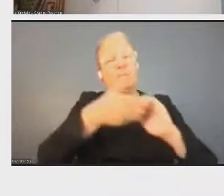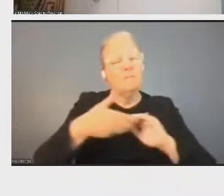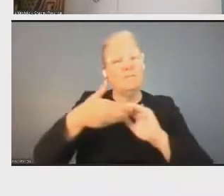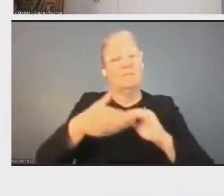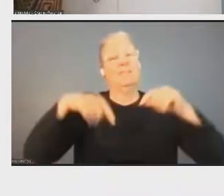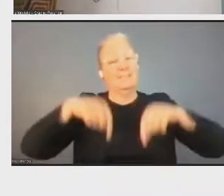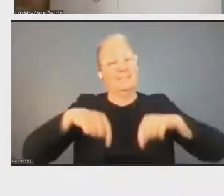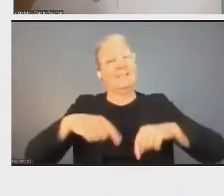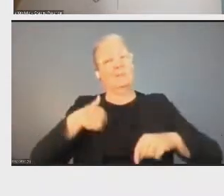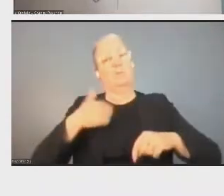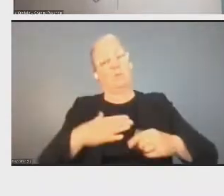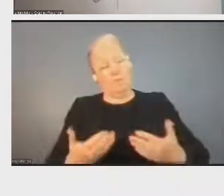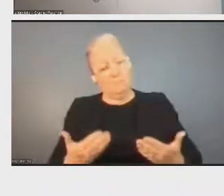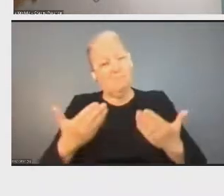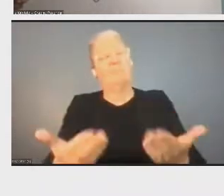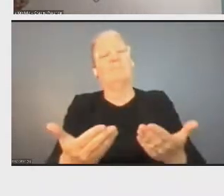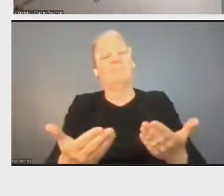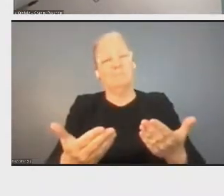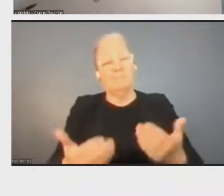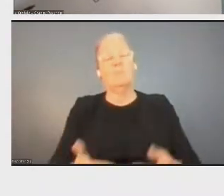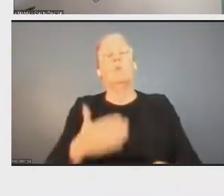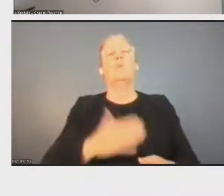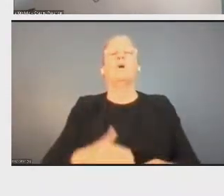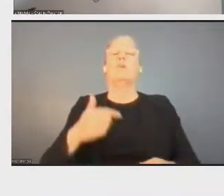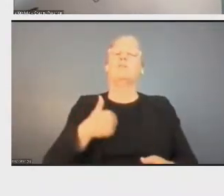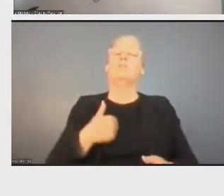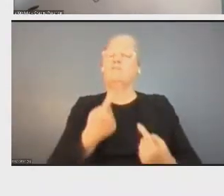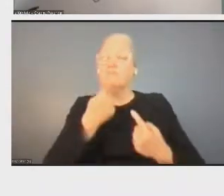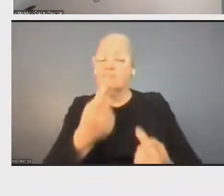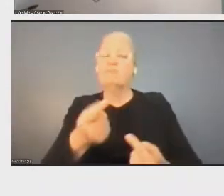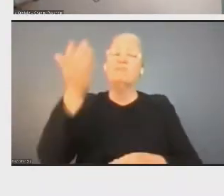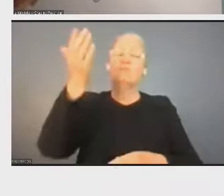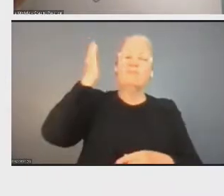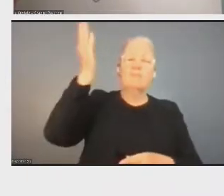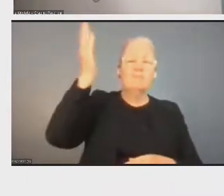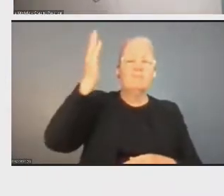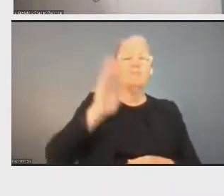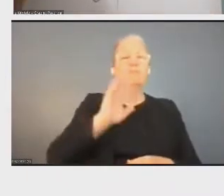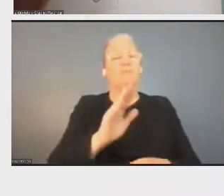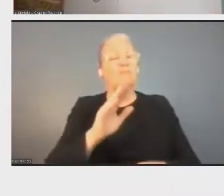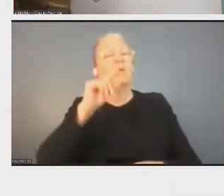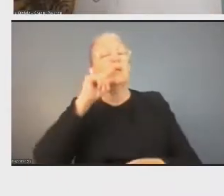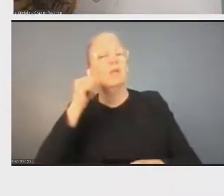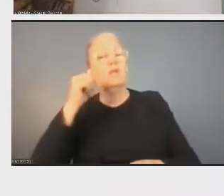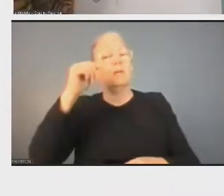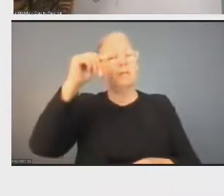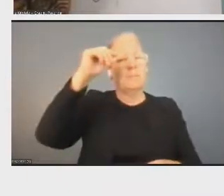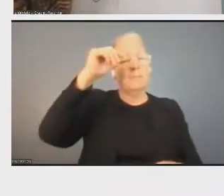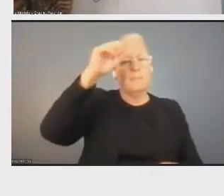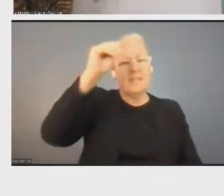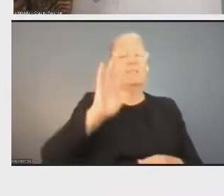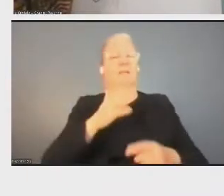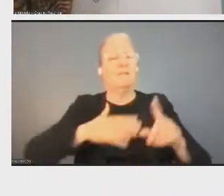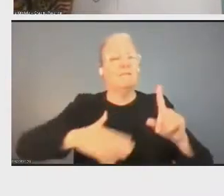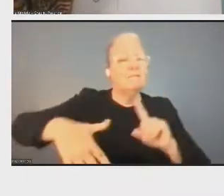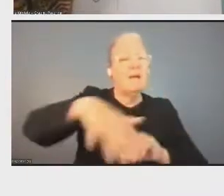to provide an introduction to gender and environmental linkages, emphasize the importance of